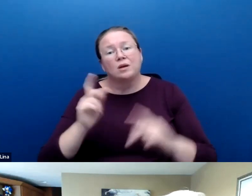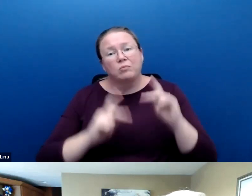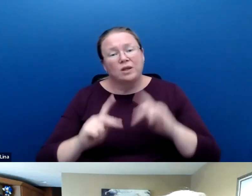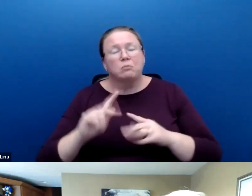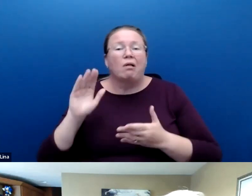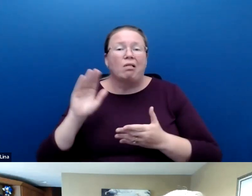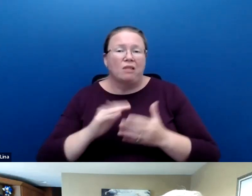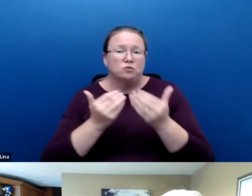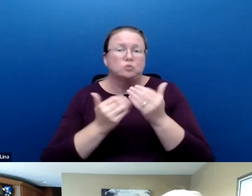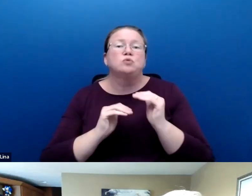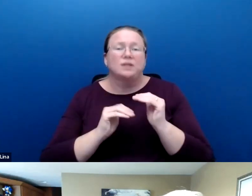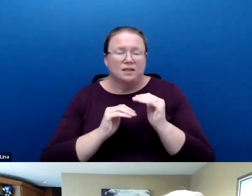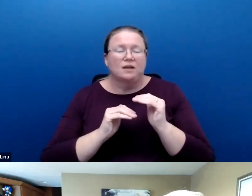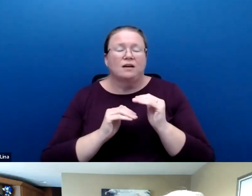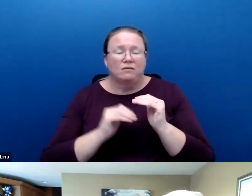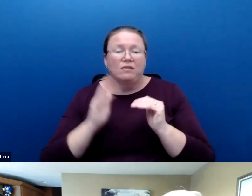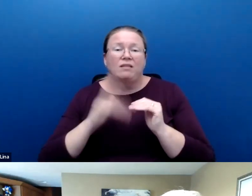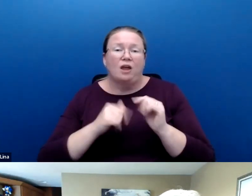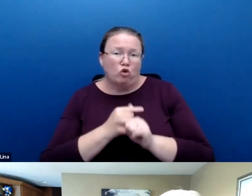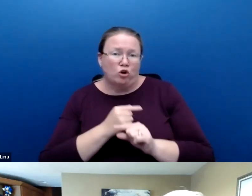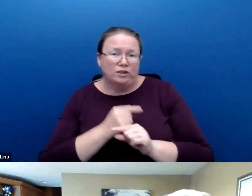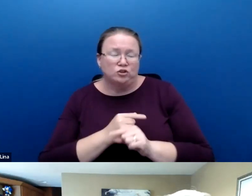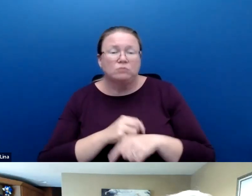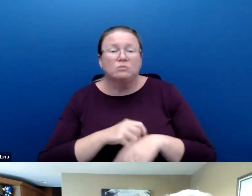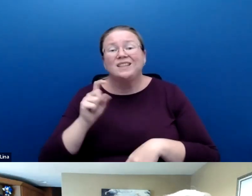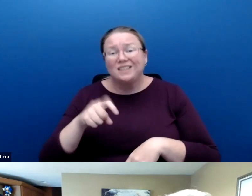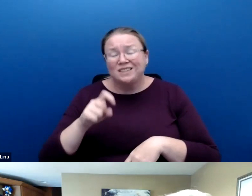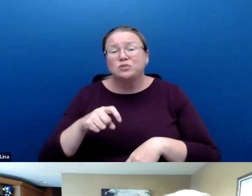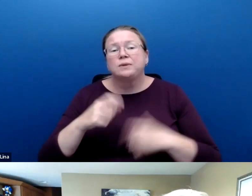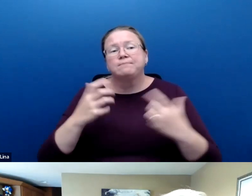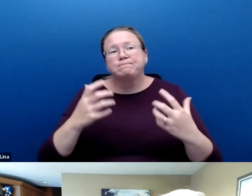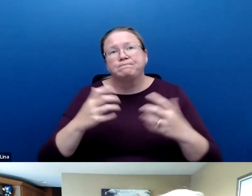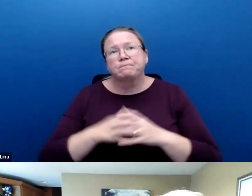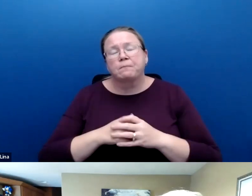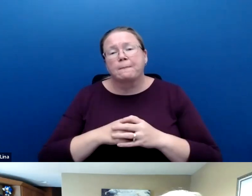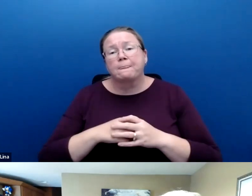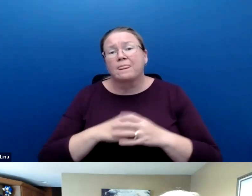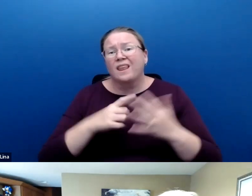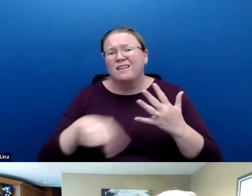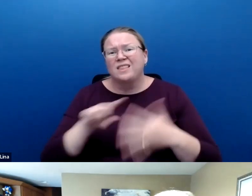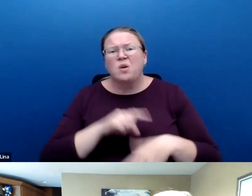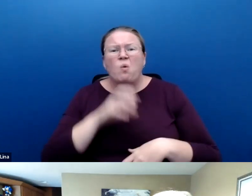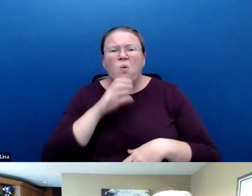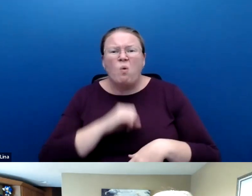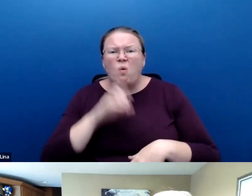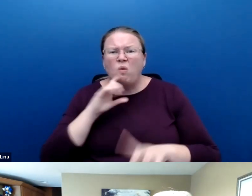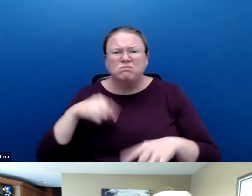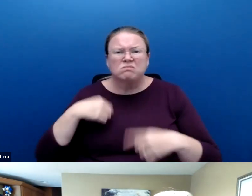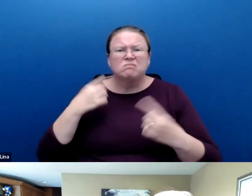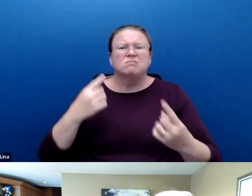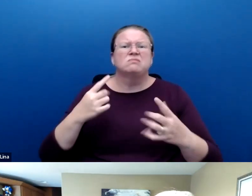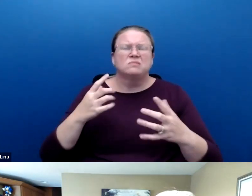less restrictive than guardianships. There needs to, these are old and